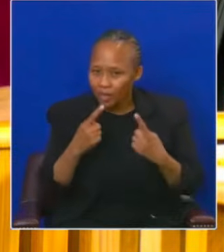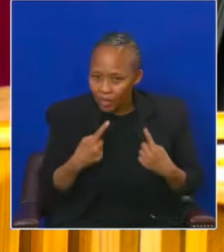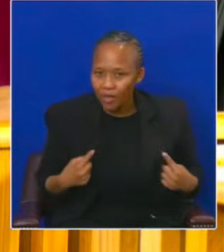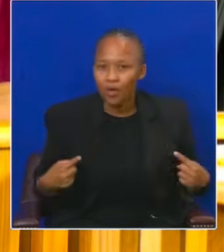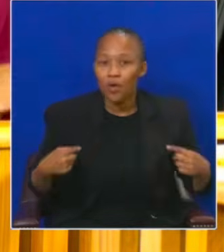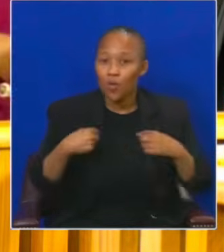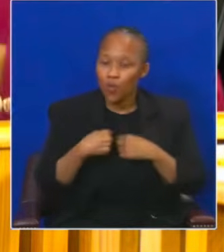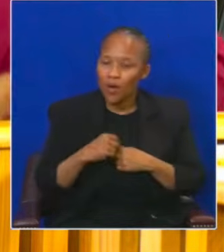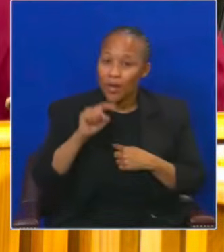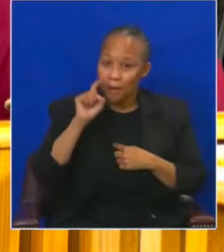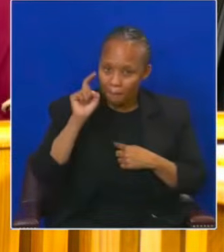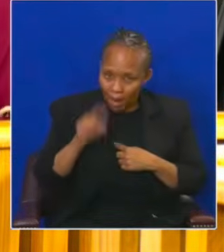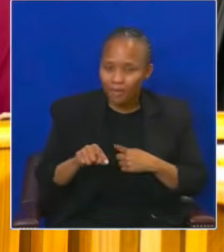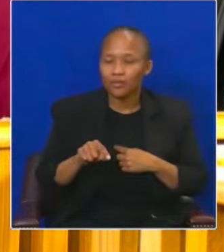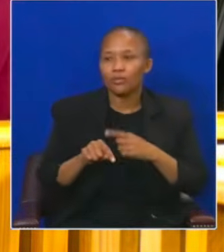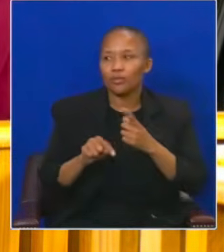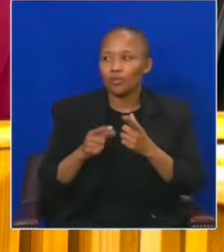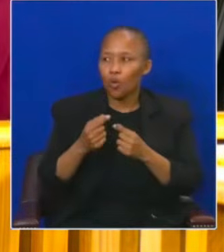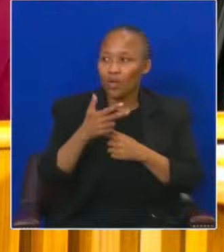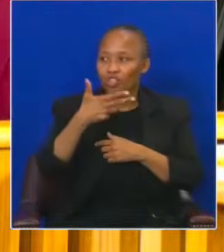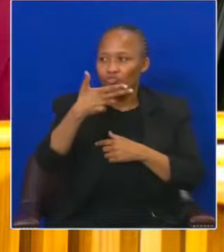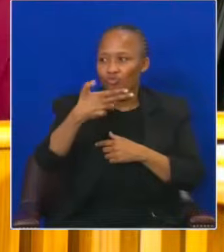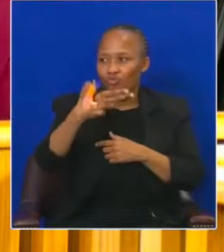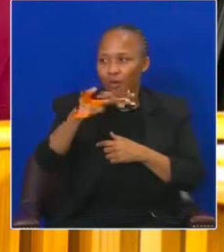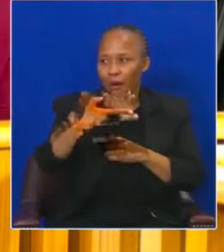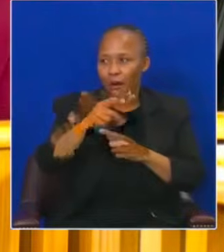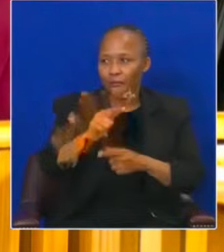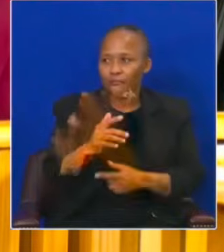company possess.